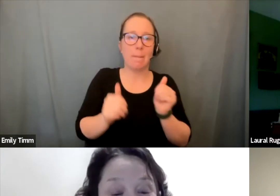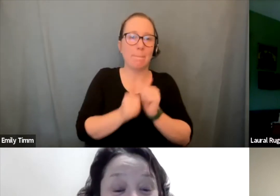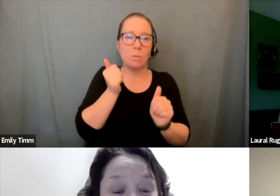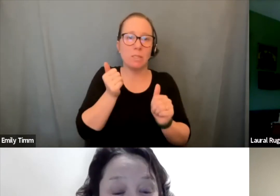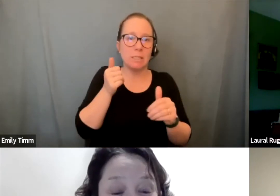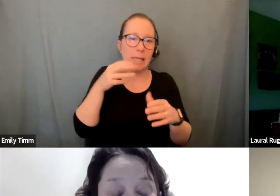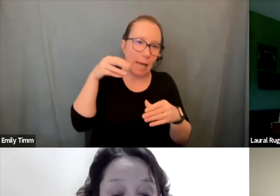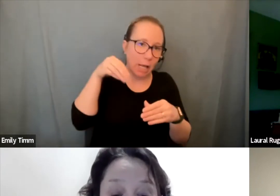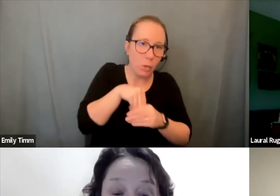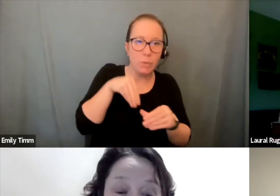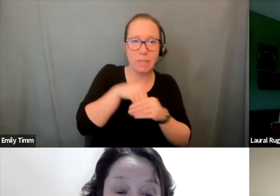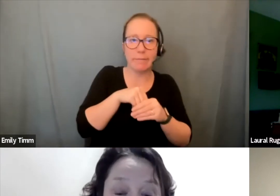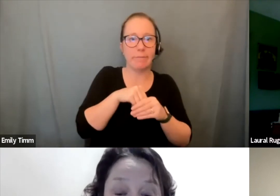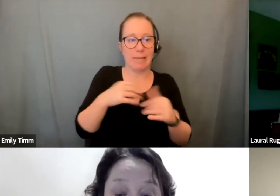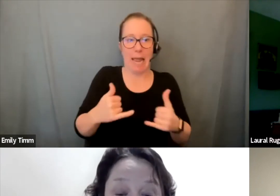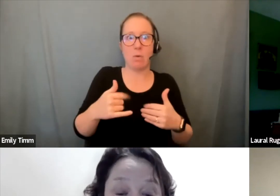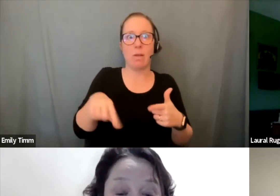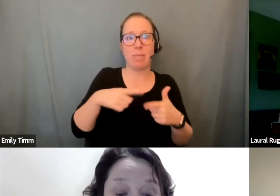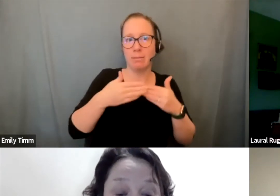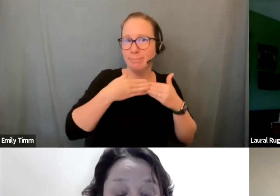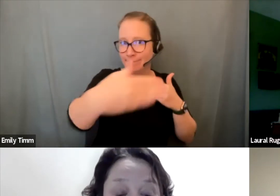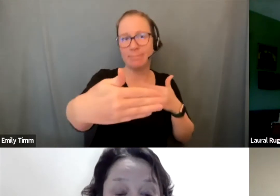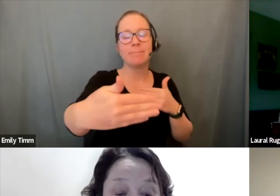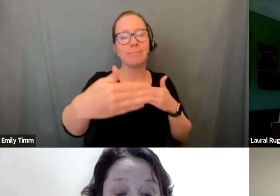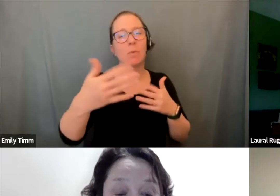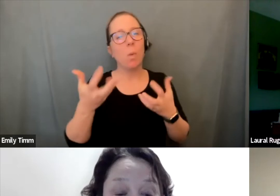beginning and throughout. So we want to make sure that everybody feels,